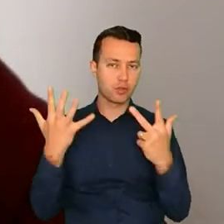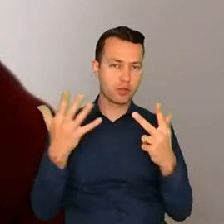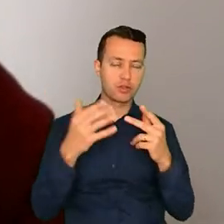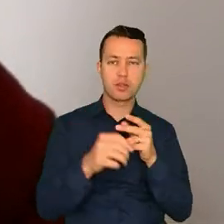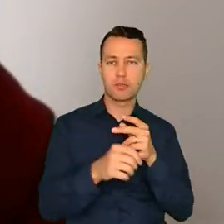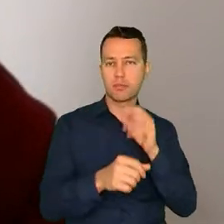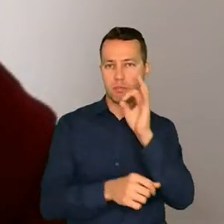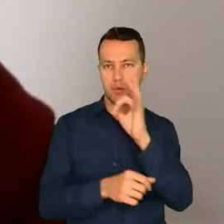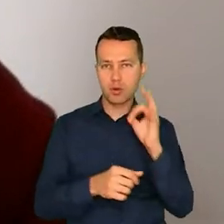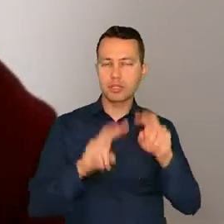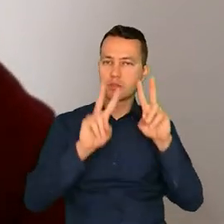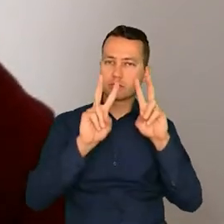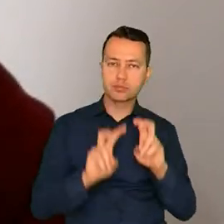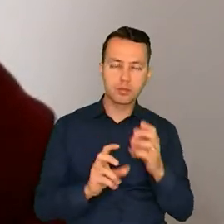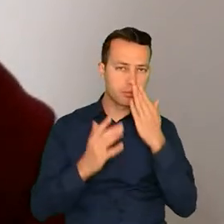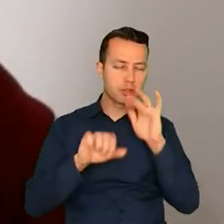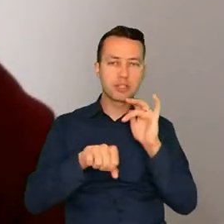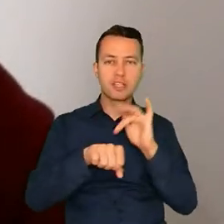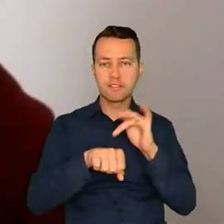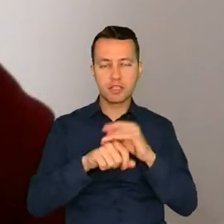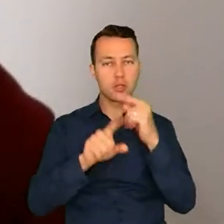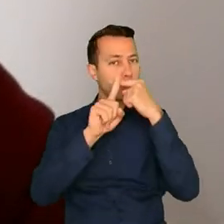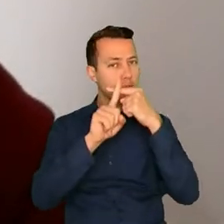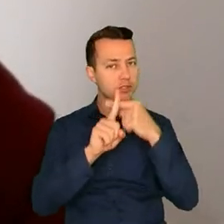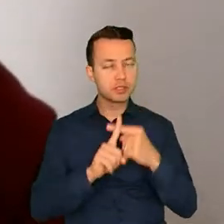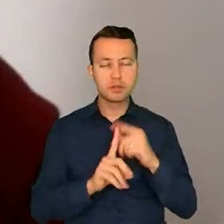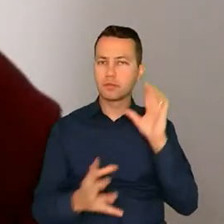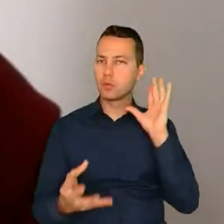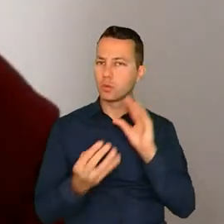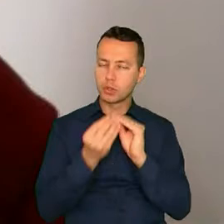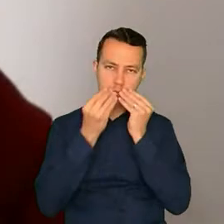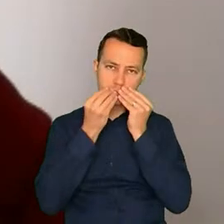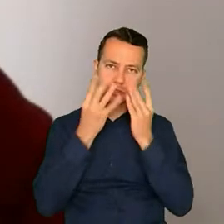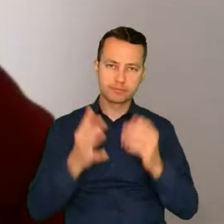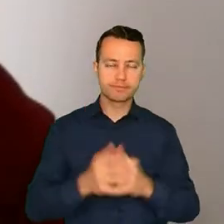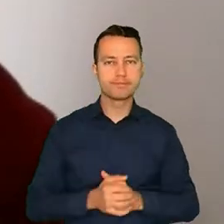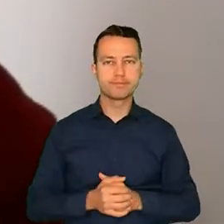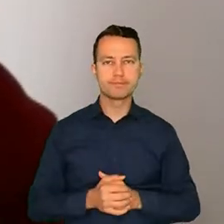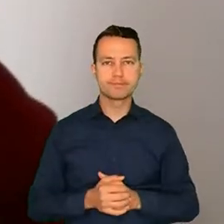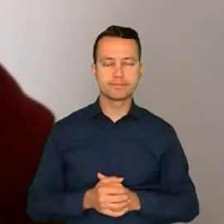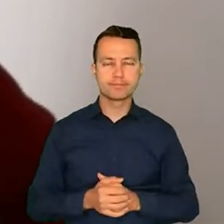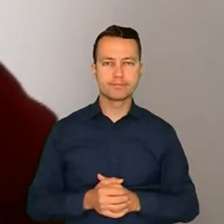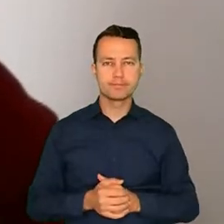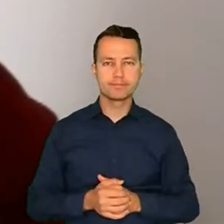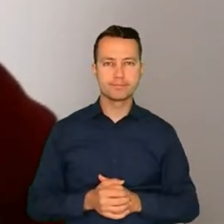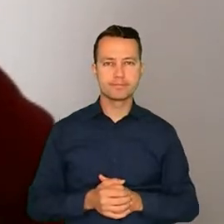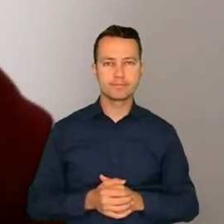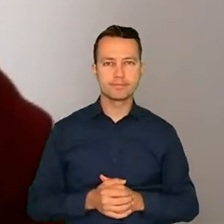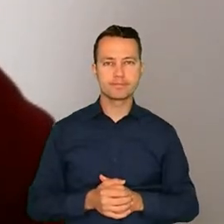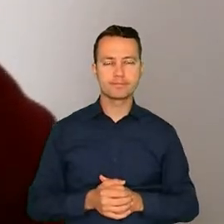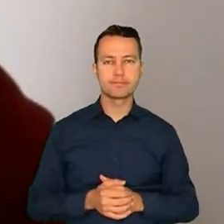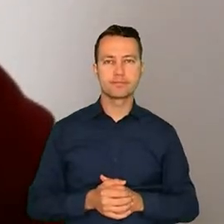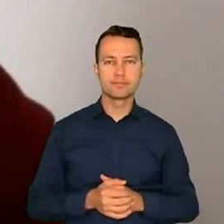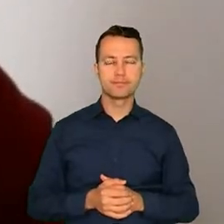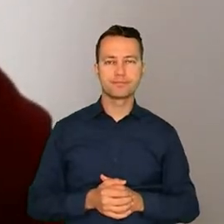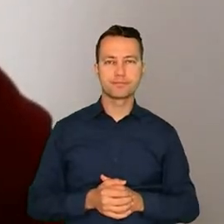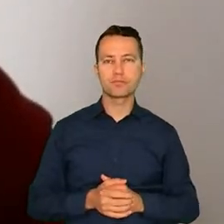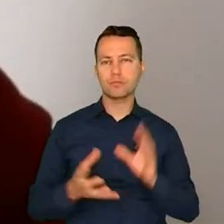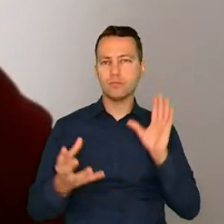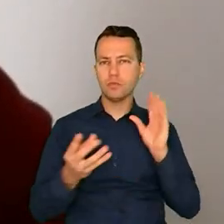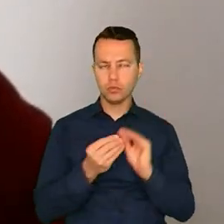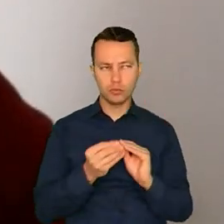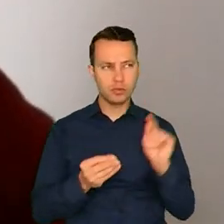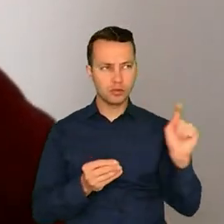neutral correlation, and just 2% showed a negative correlation. So the vast majority of empirical analysis has shown that strong responsible